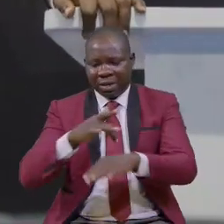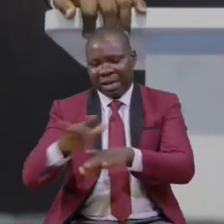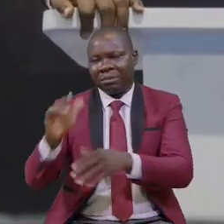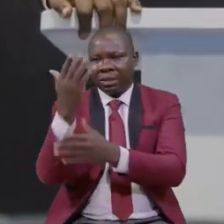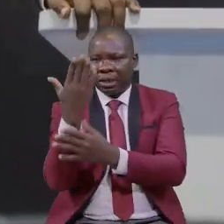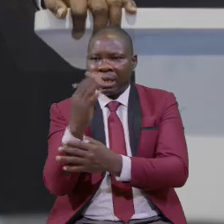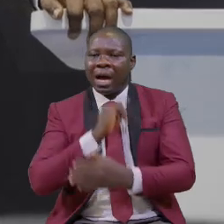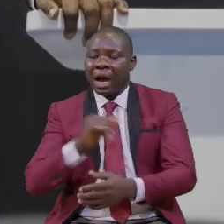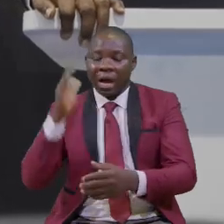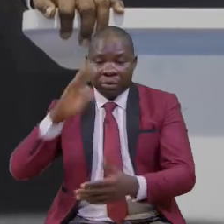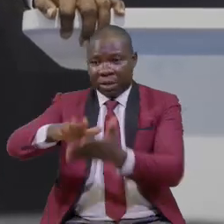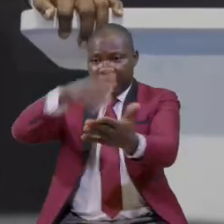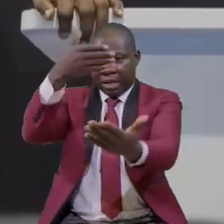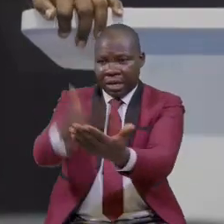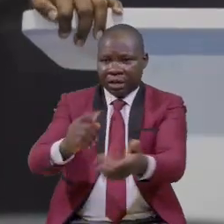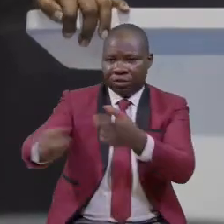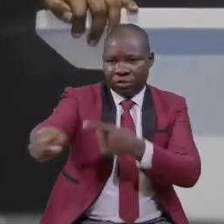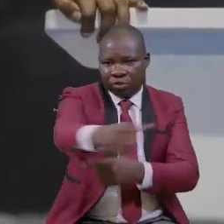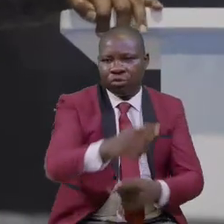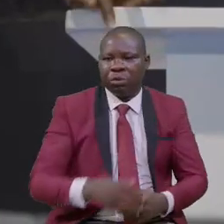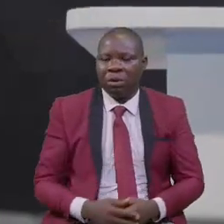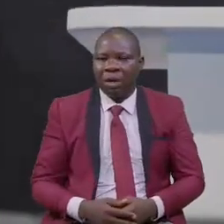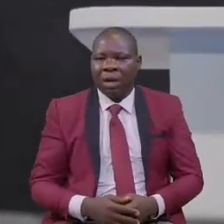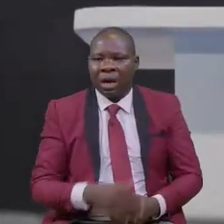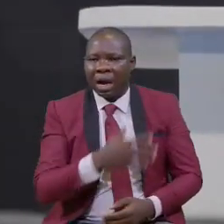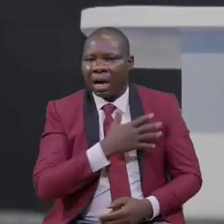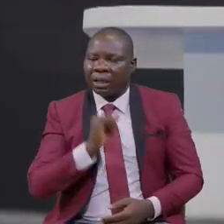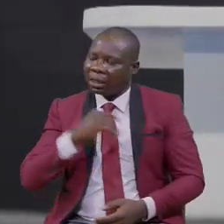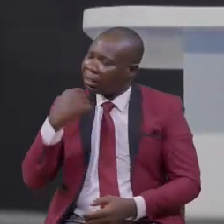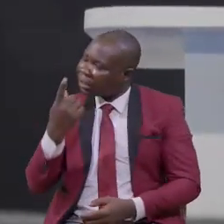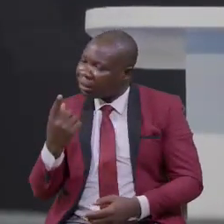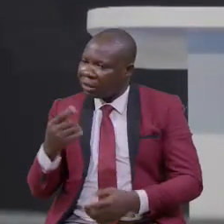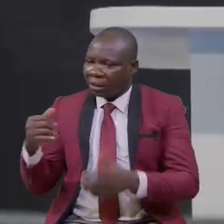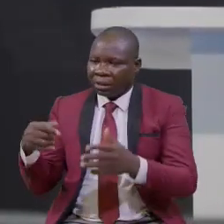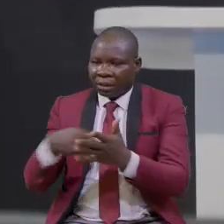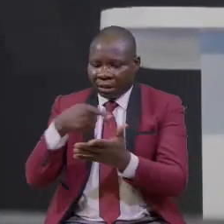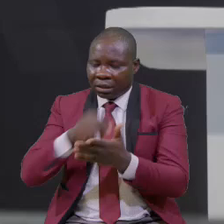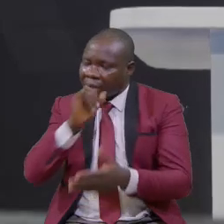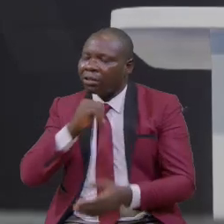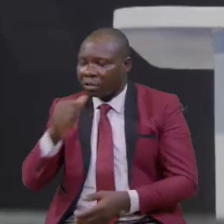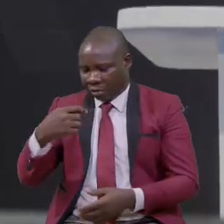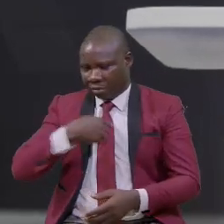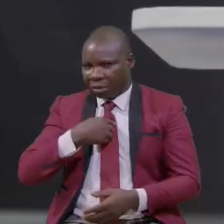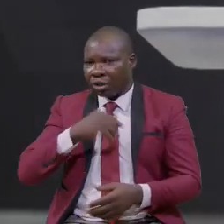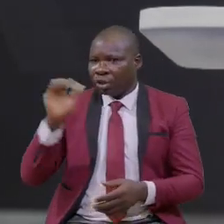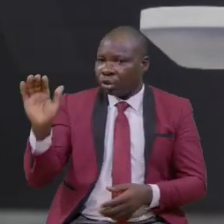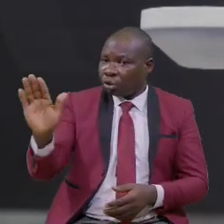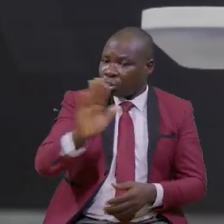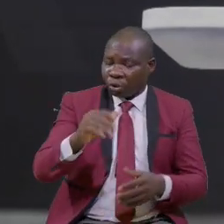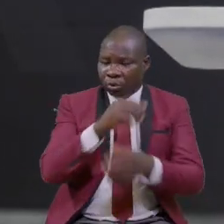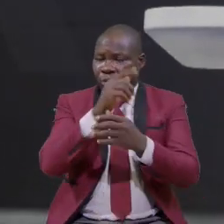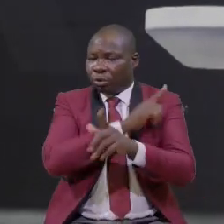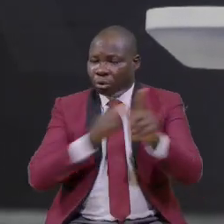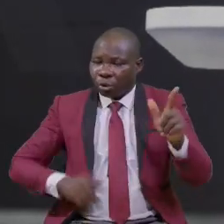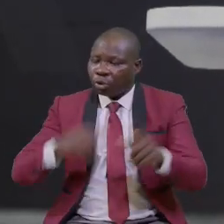you. And I say, and this is not me, your Lord who loves you, who